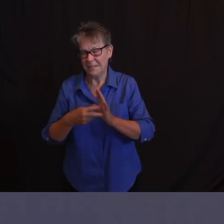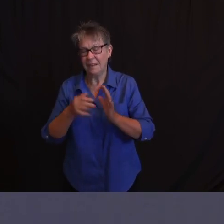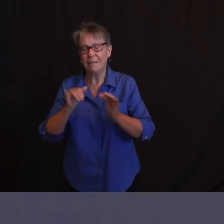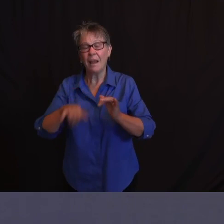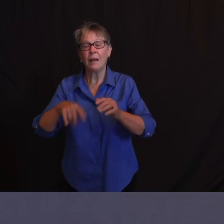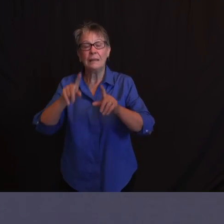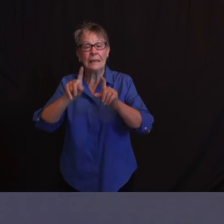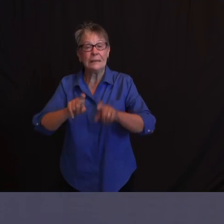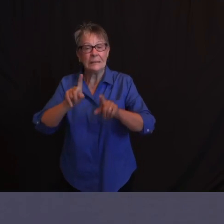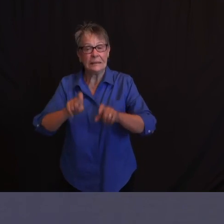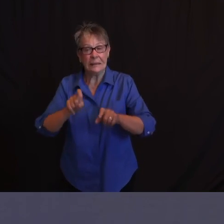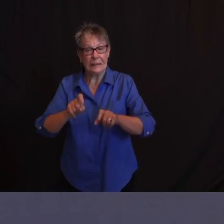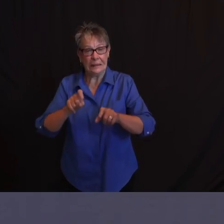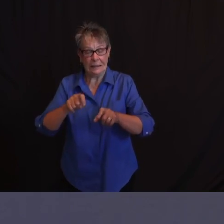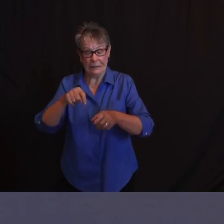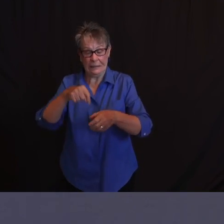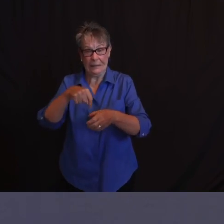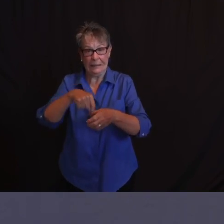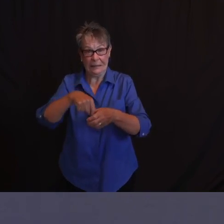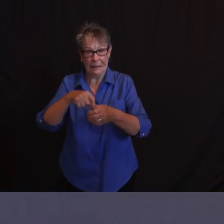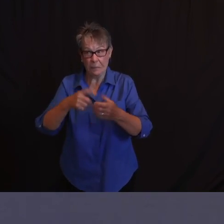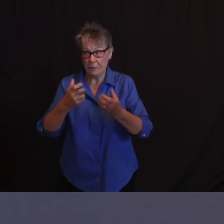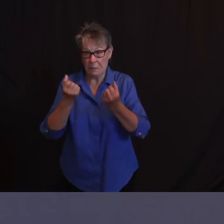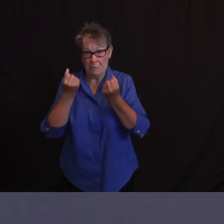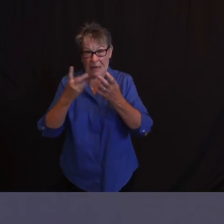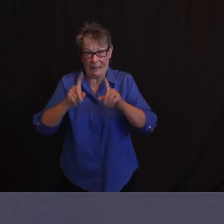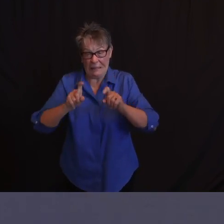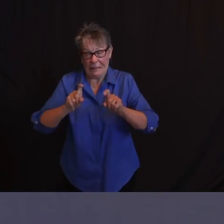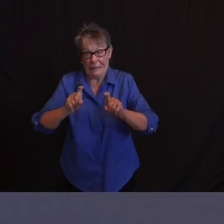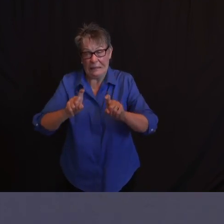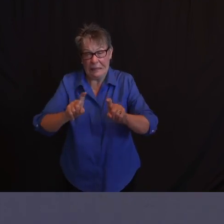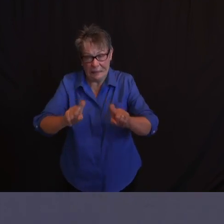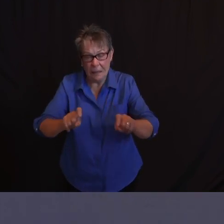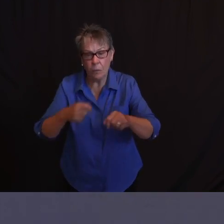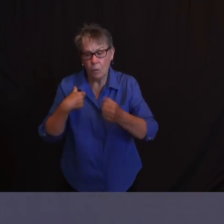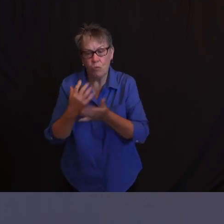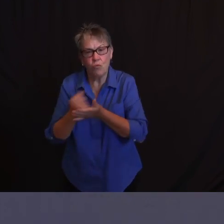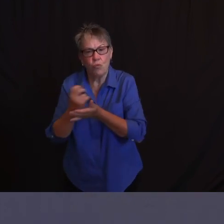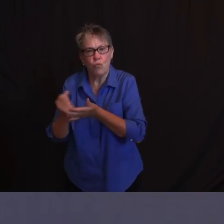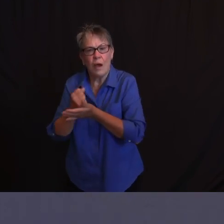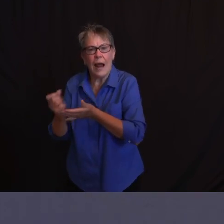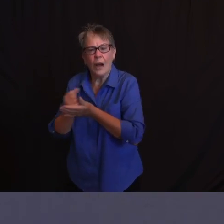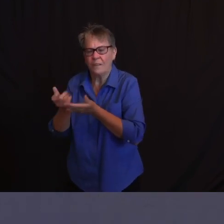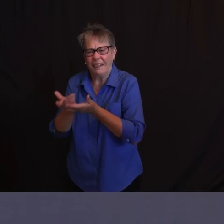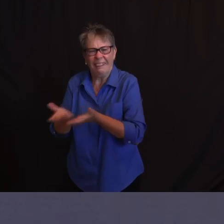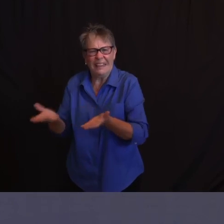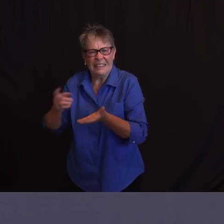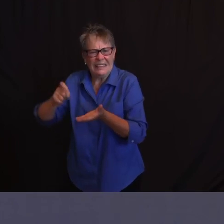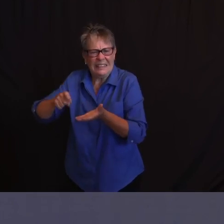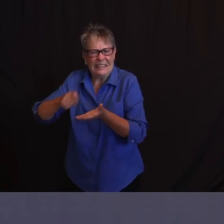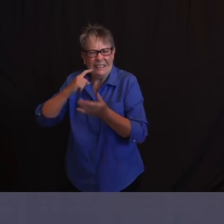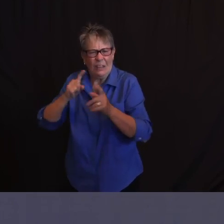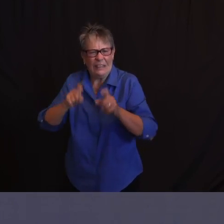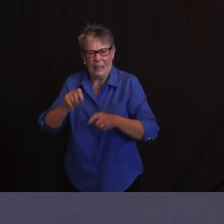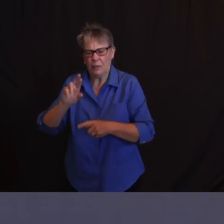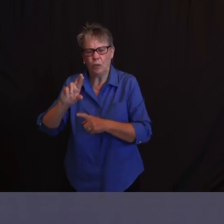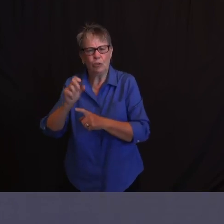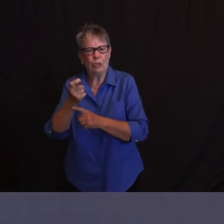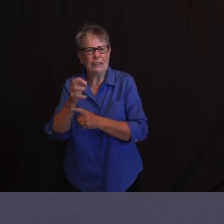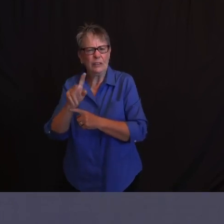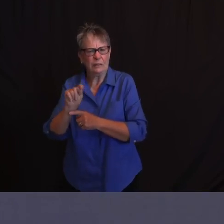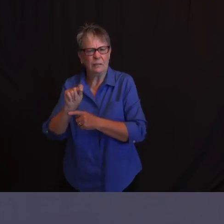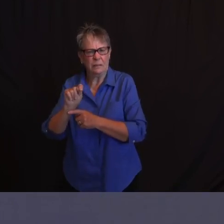the whole team are on how do we break the back of that, but my gut tells me it's going to be like this for a little bit, so we're going to have a wider